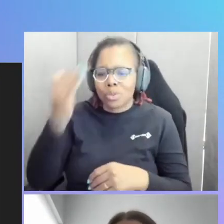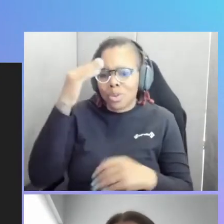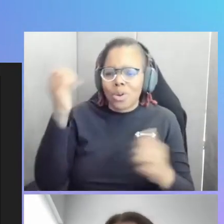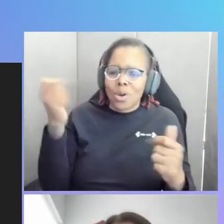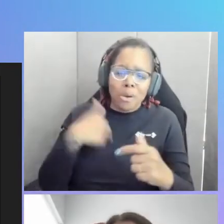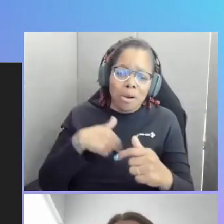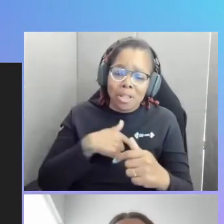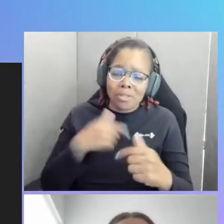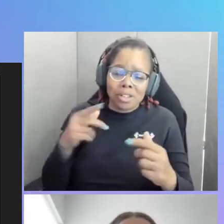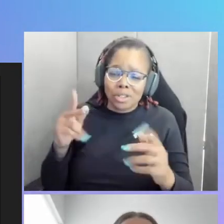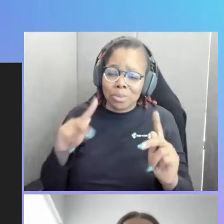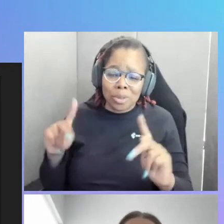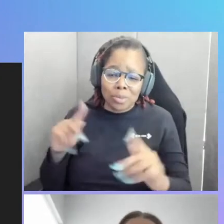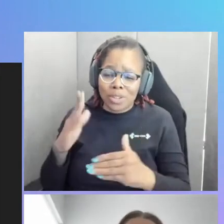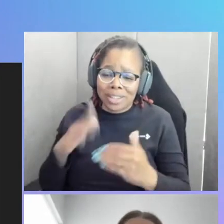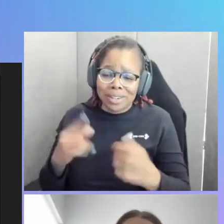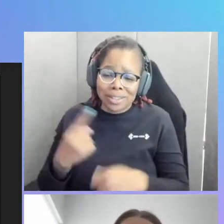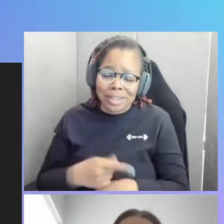human at the end of the day.